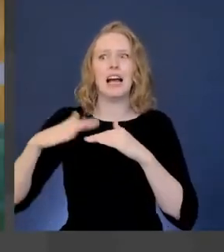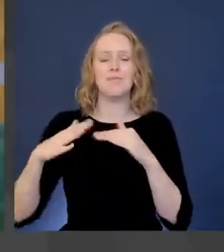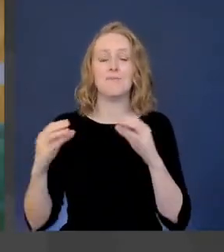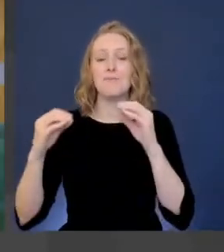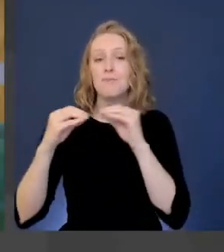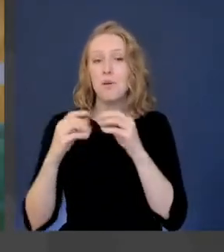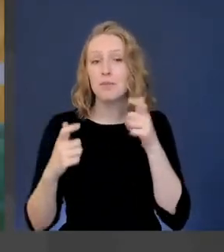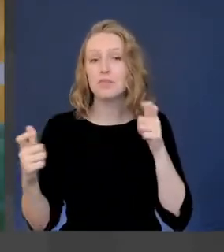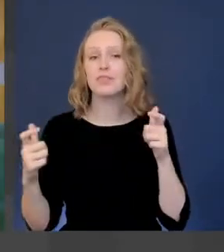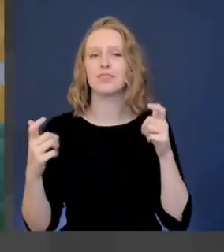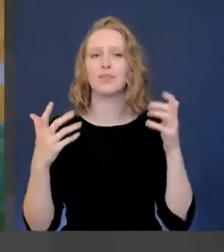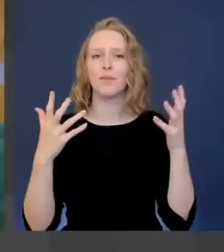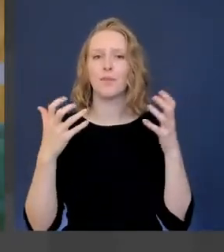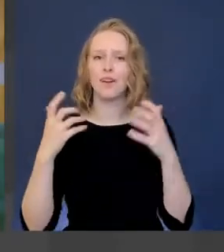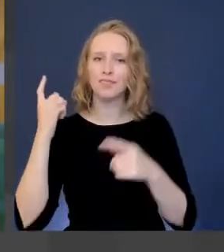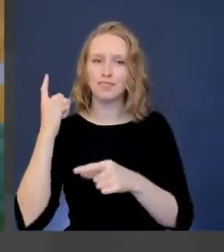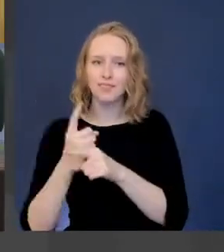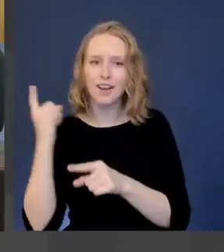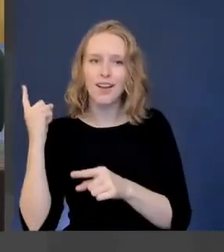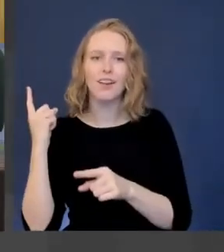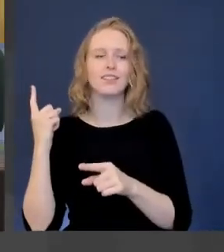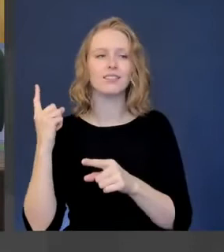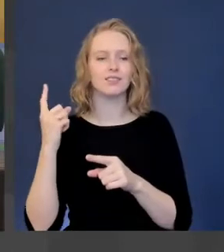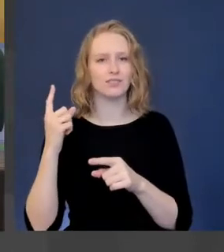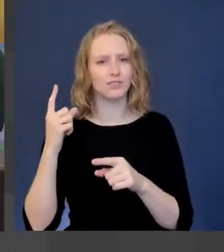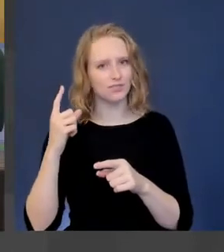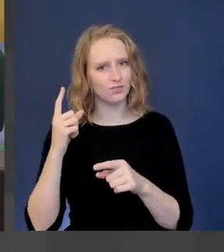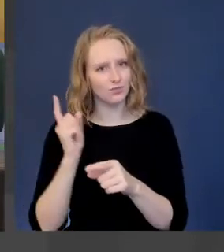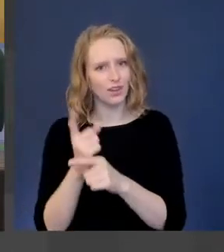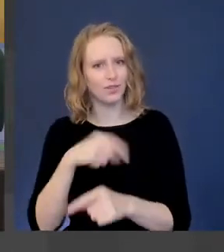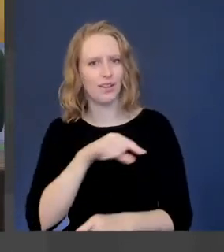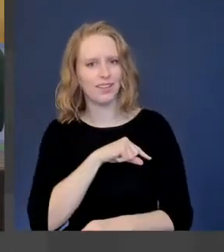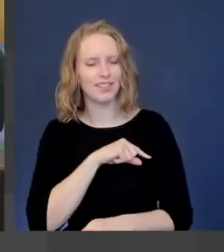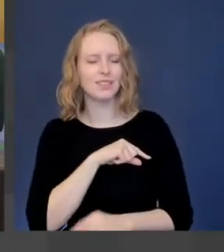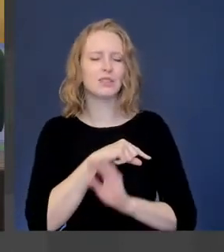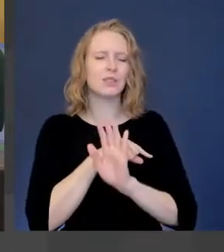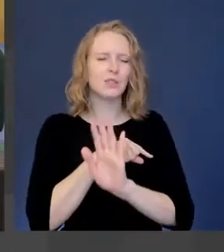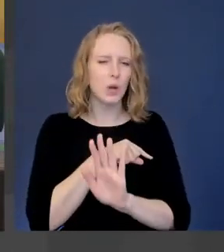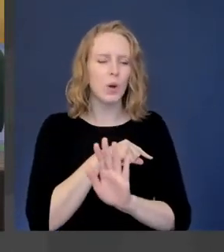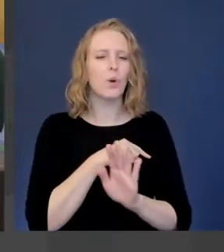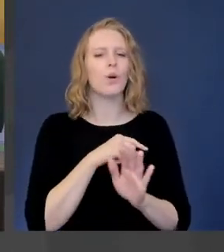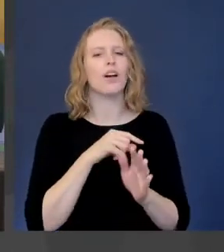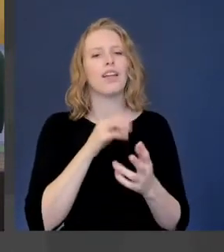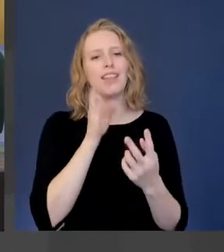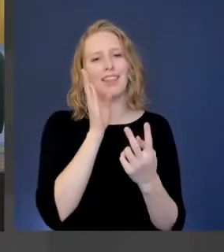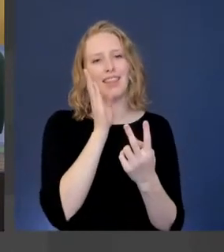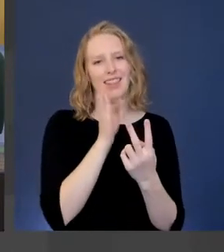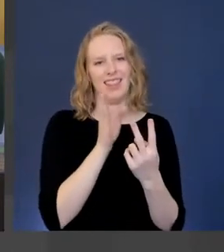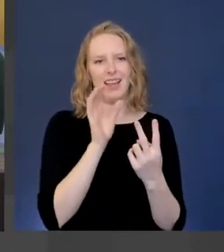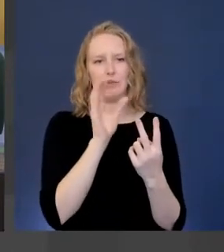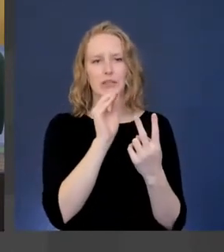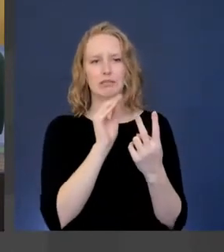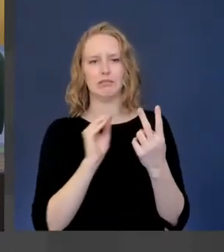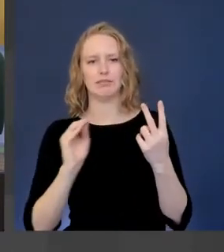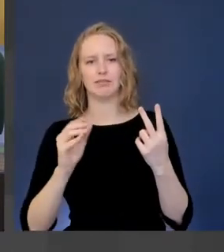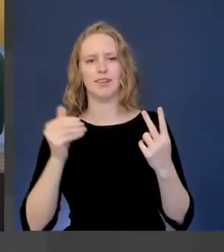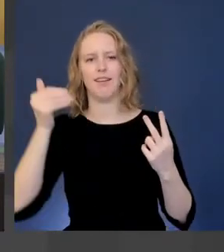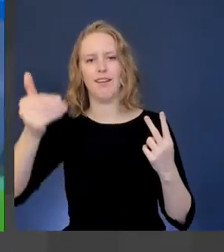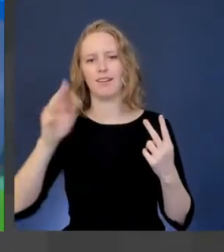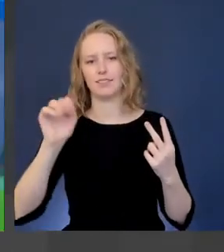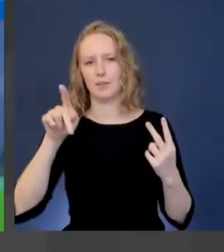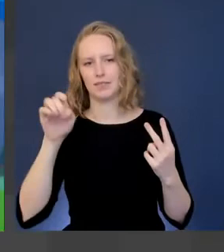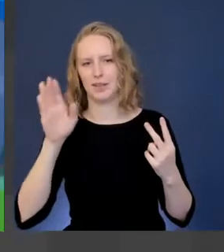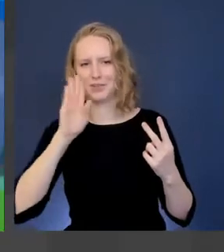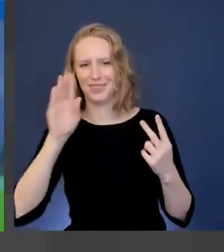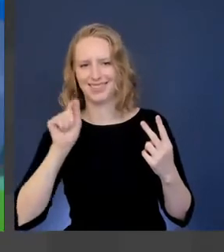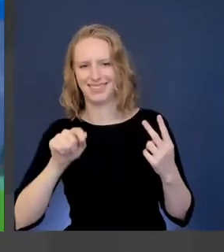right and do it with super high quality. But that's also the reason to that we moved it to the next update instead. And we're going to talk about the next